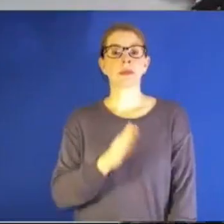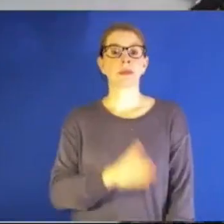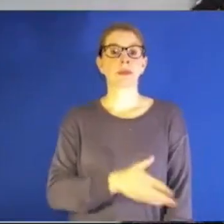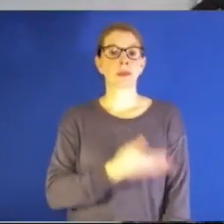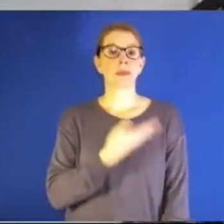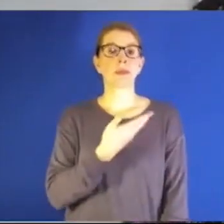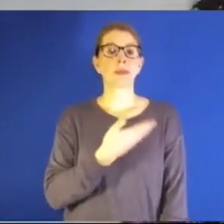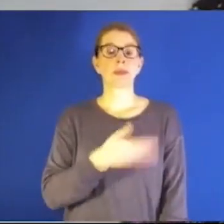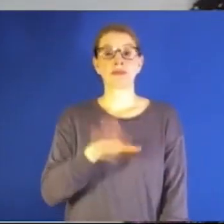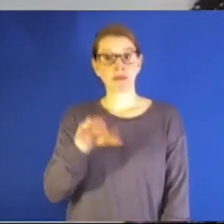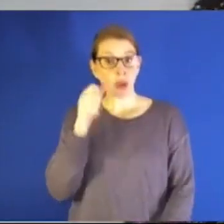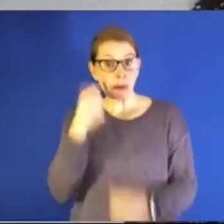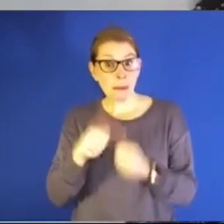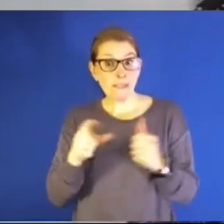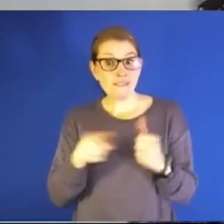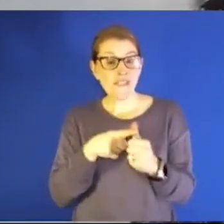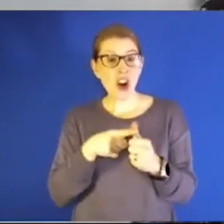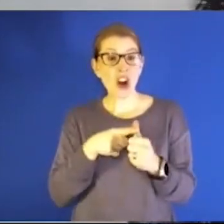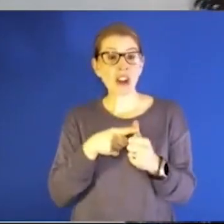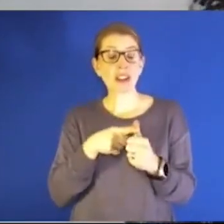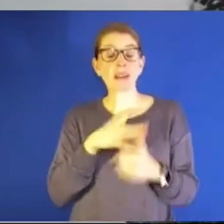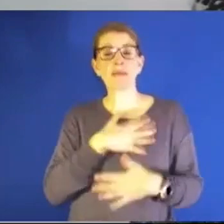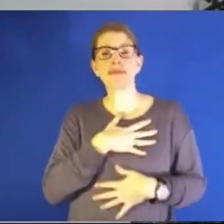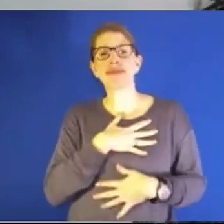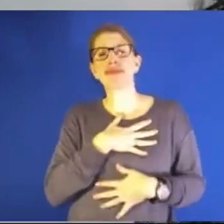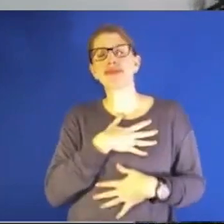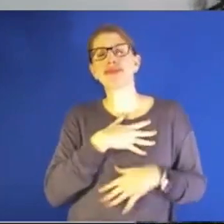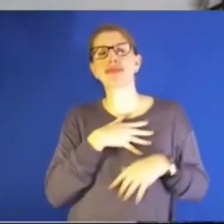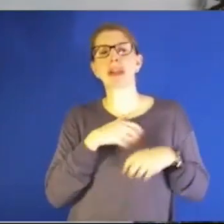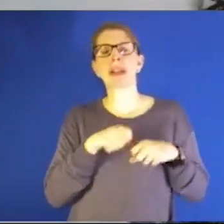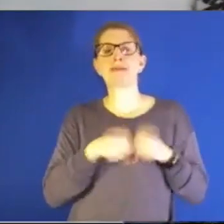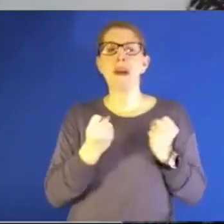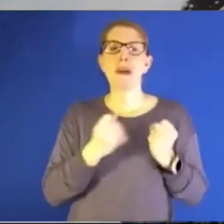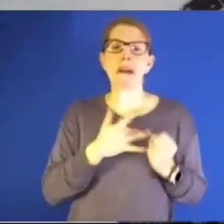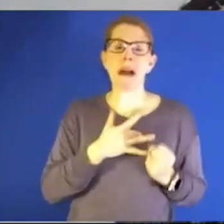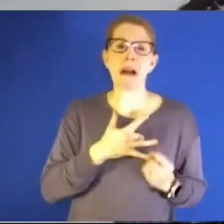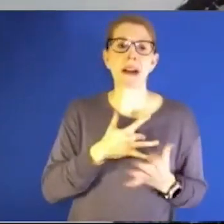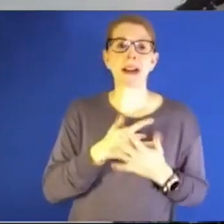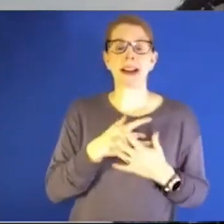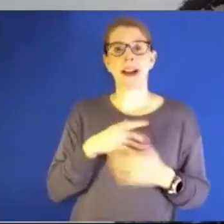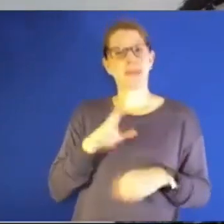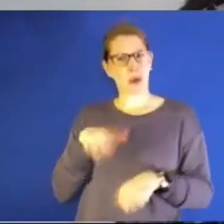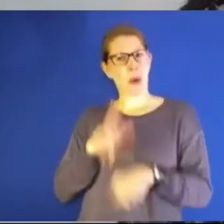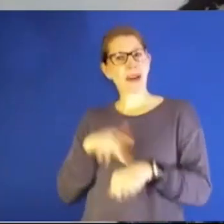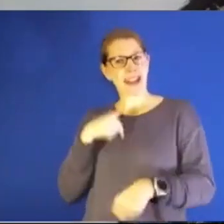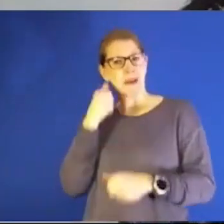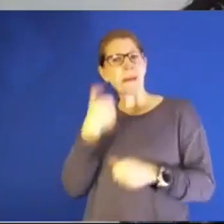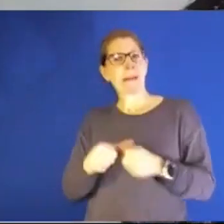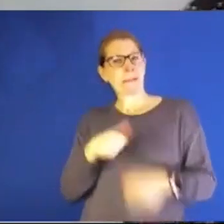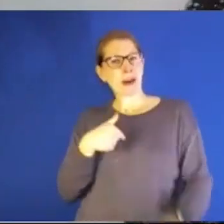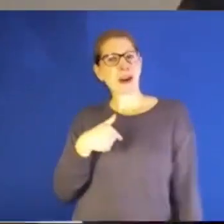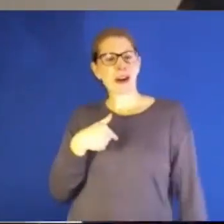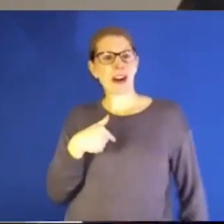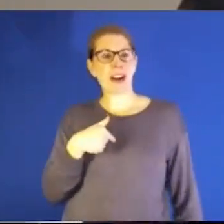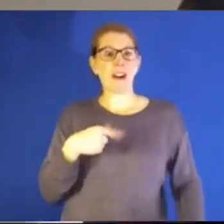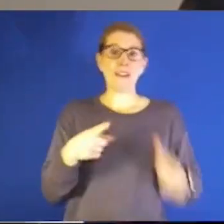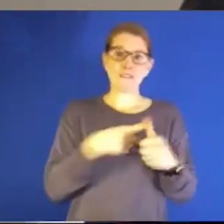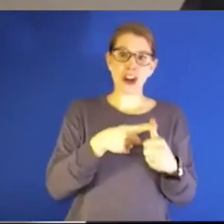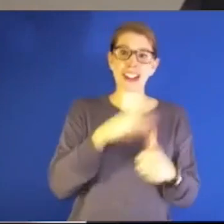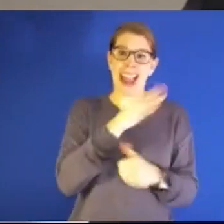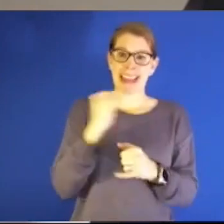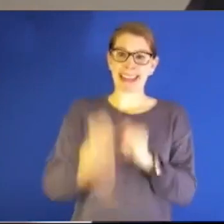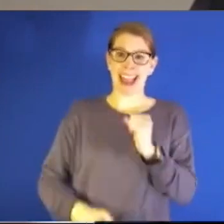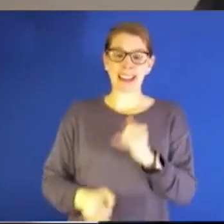Do you remember the first broken heart you ever had? Of course I do. The first one and the last one. How old were